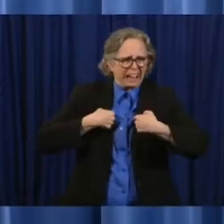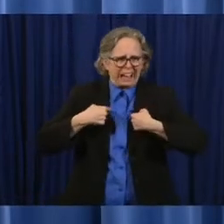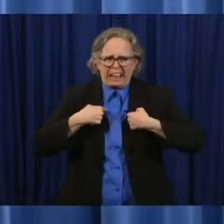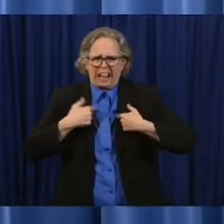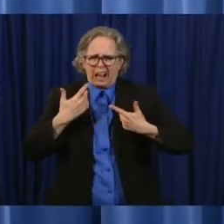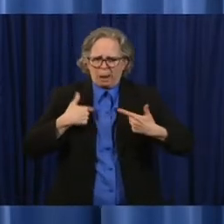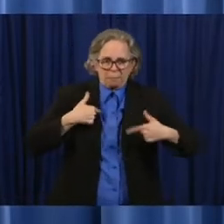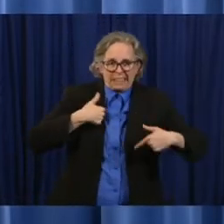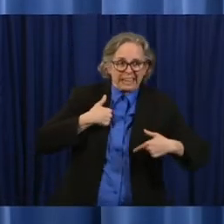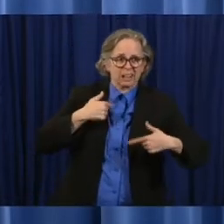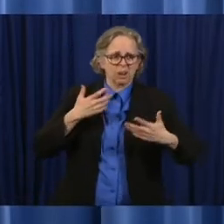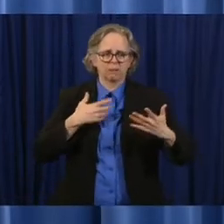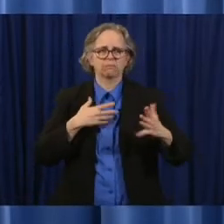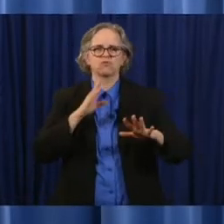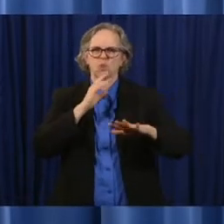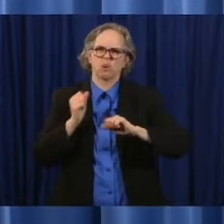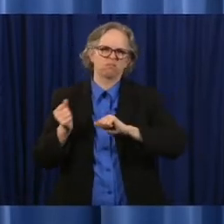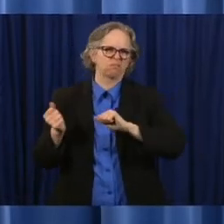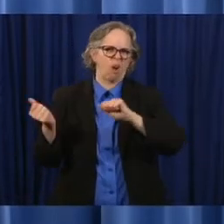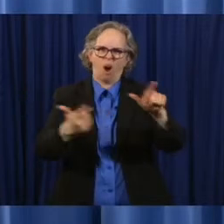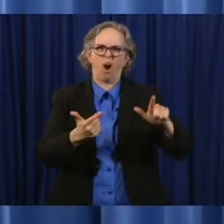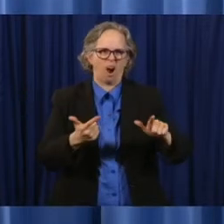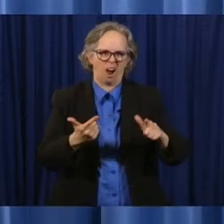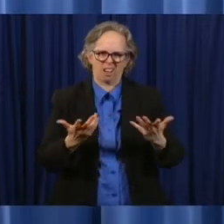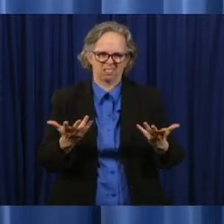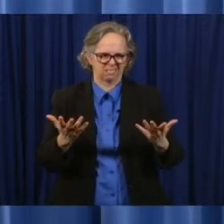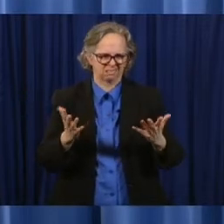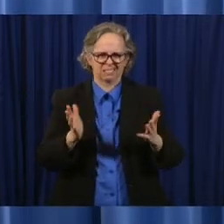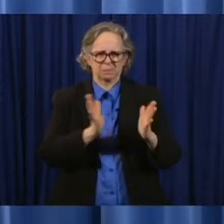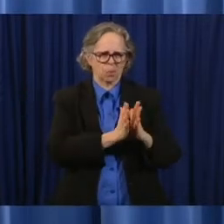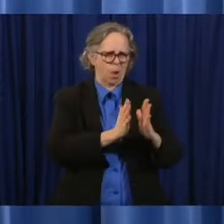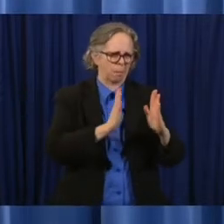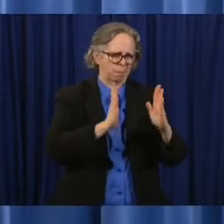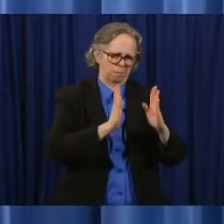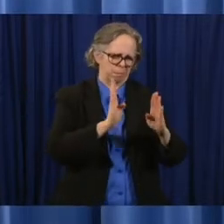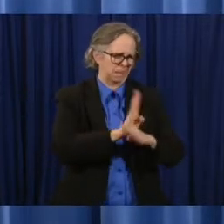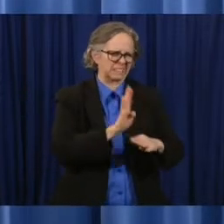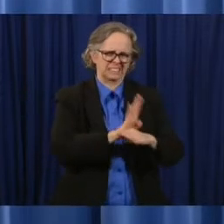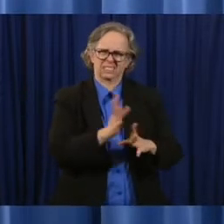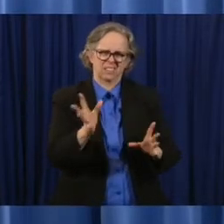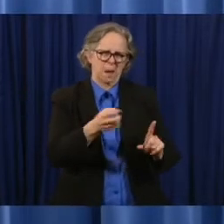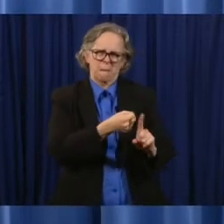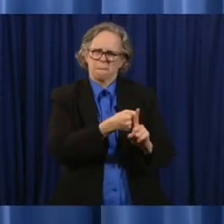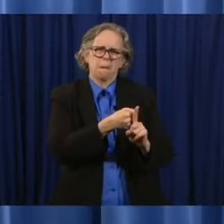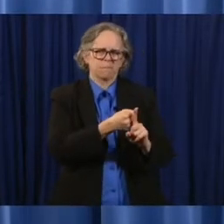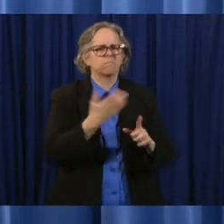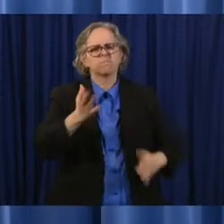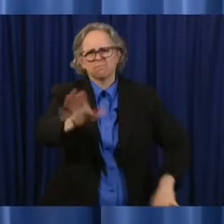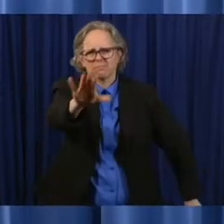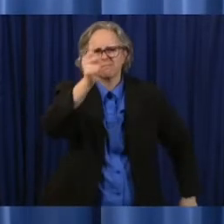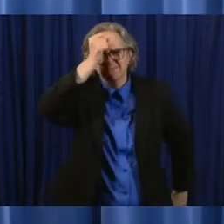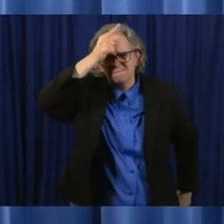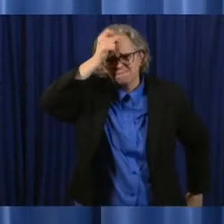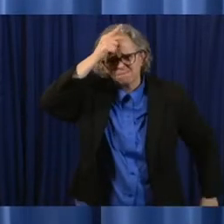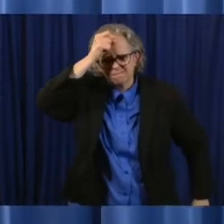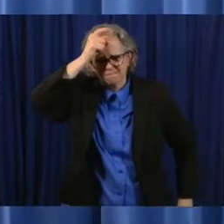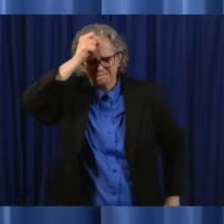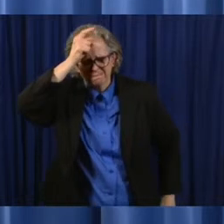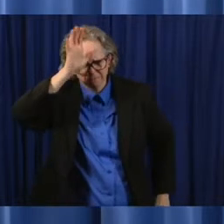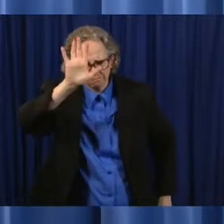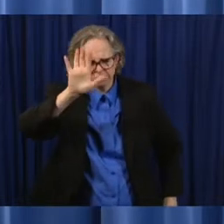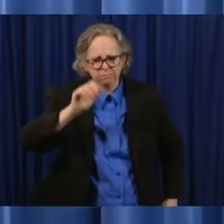Everybody's frustrated. Small business certainly are frustrated with what is not going on in their